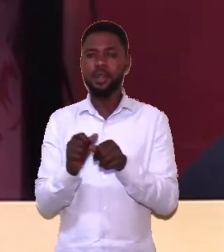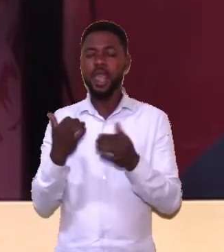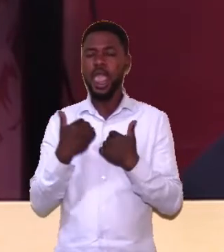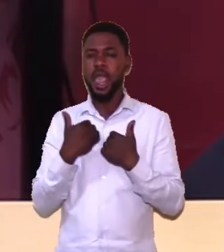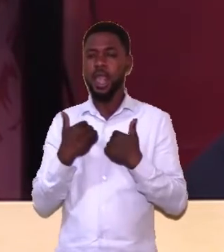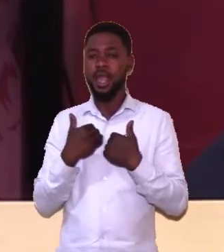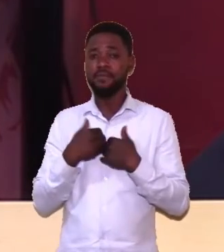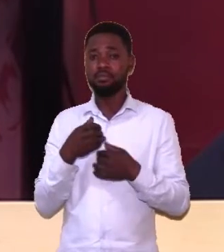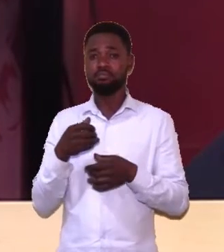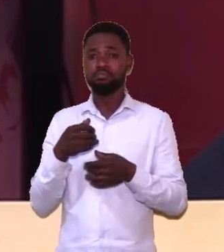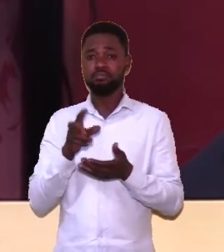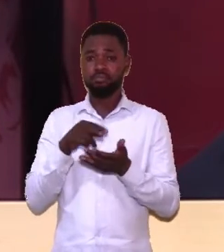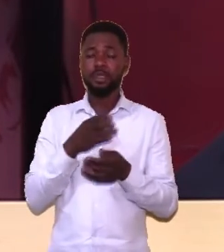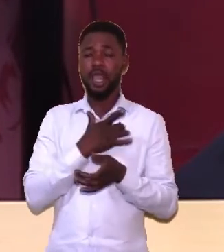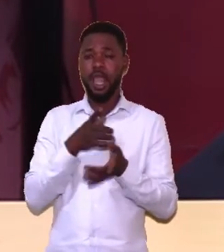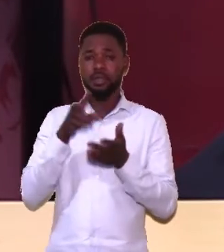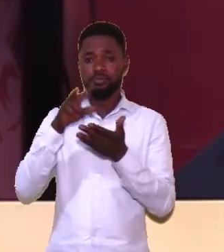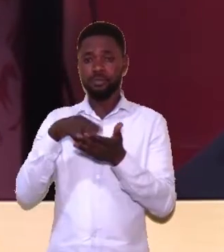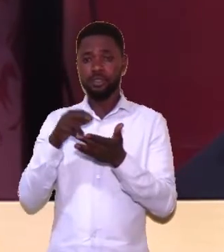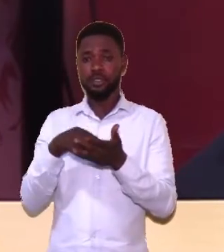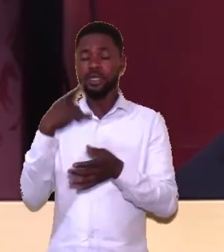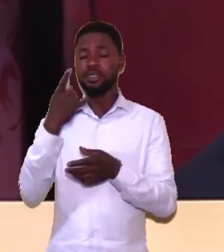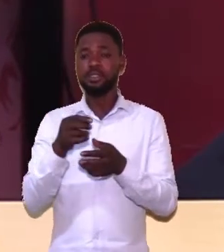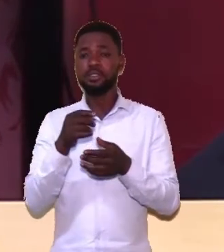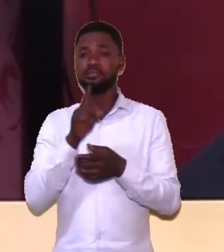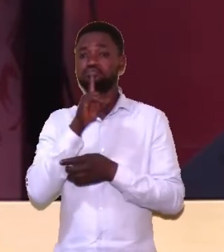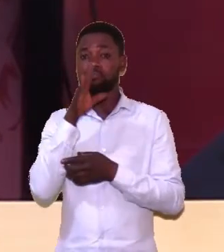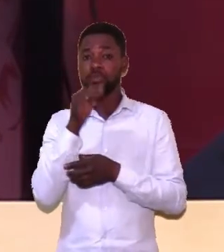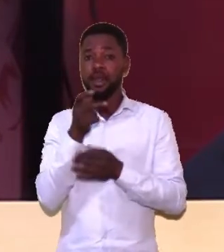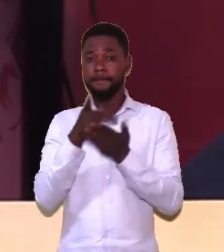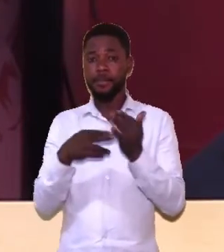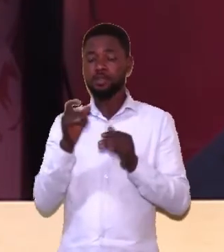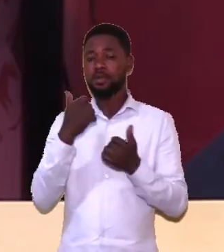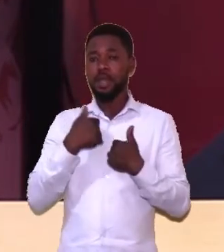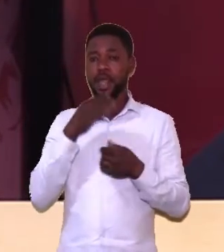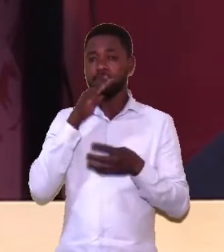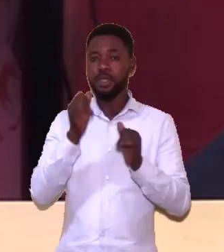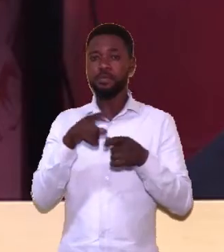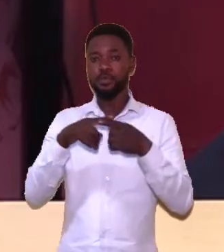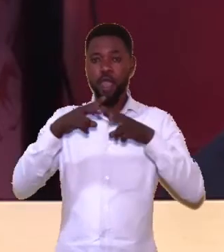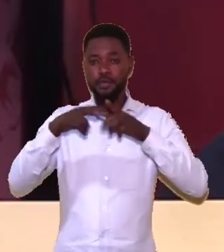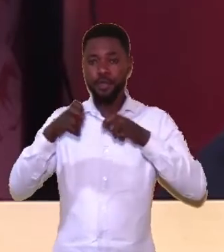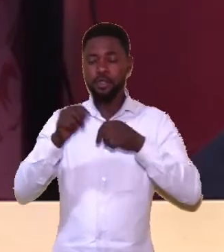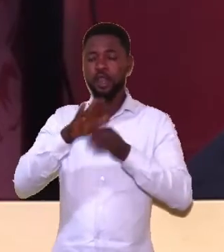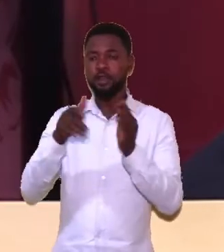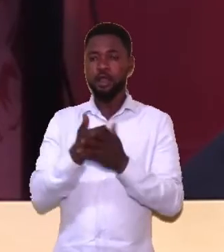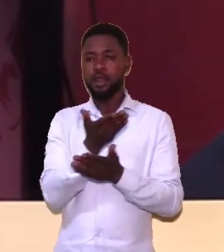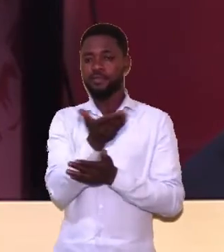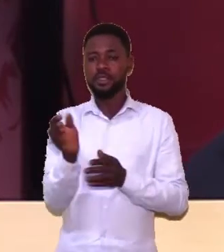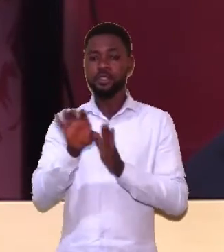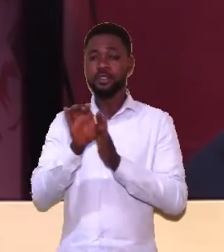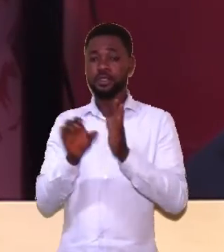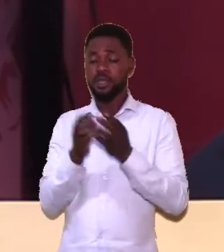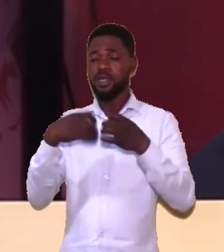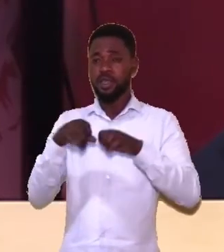the area arts and reading is also part of it, because the reading part you'll be able to research. Yes, you research, you build